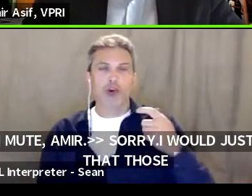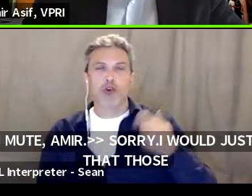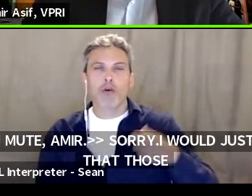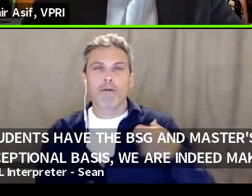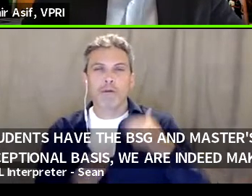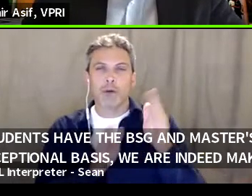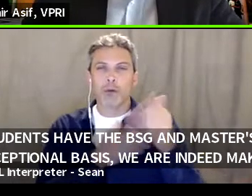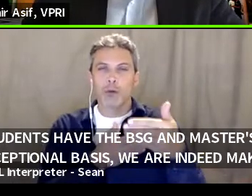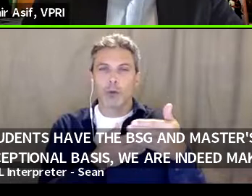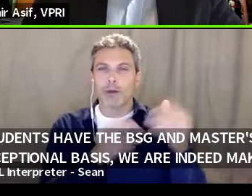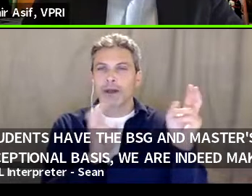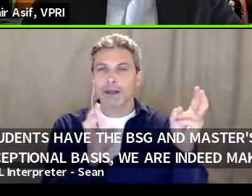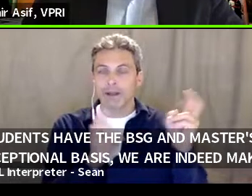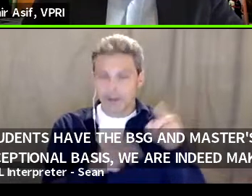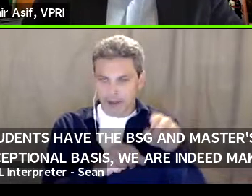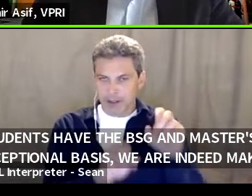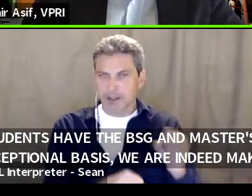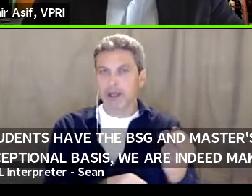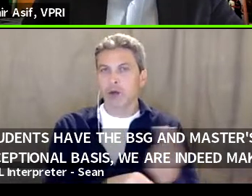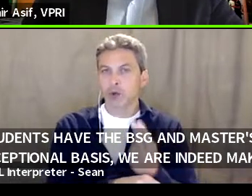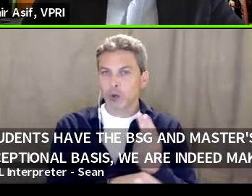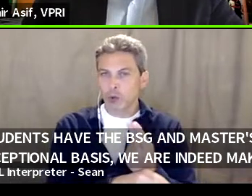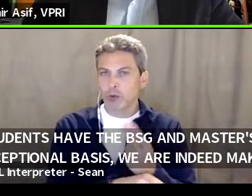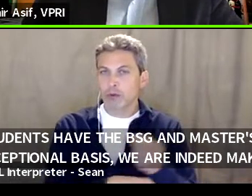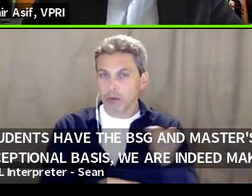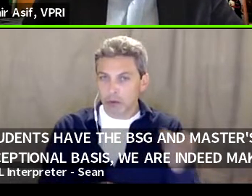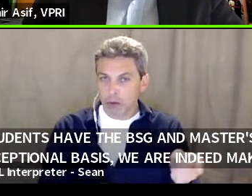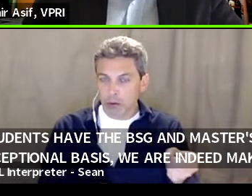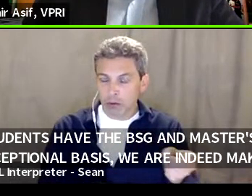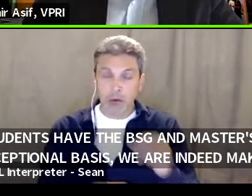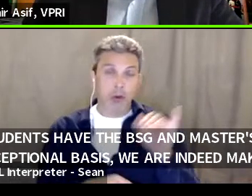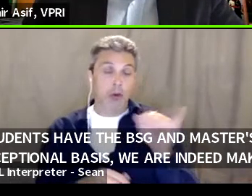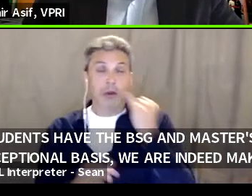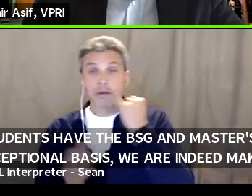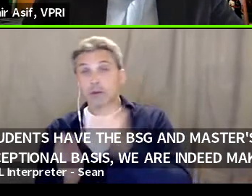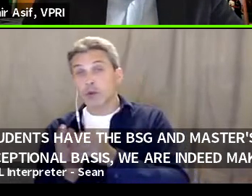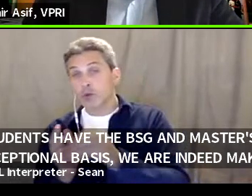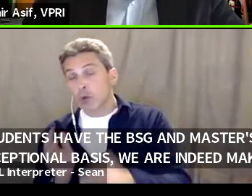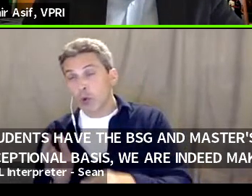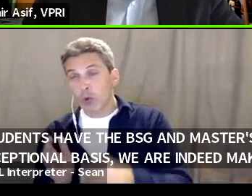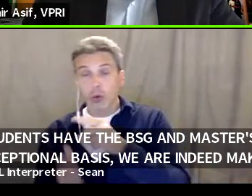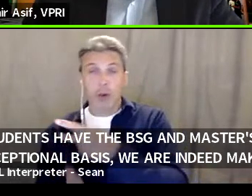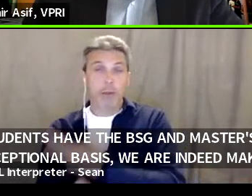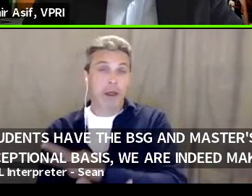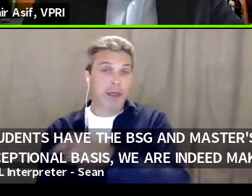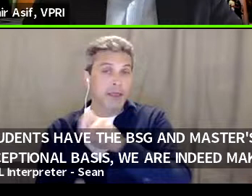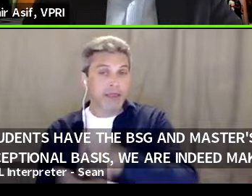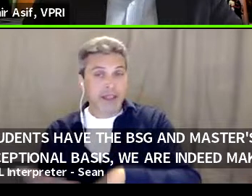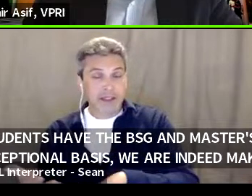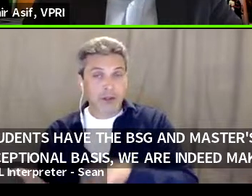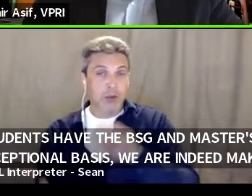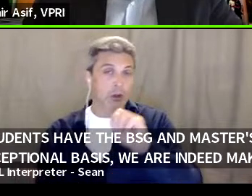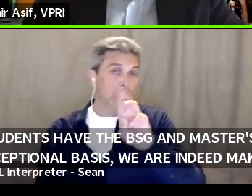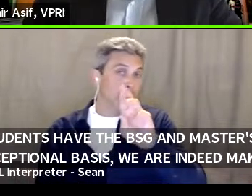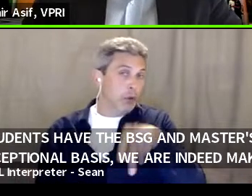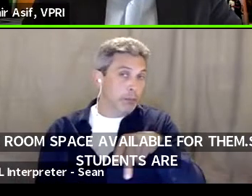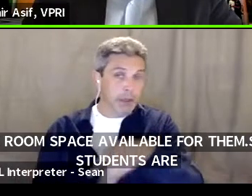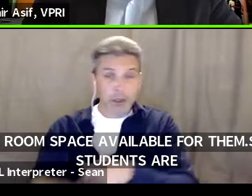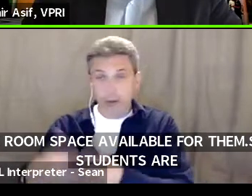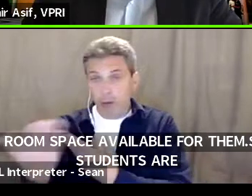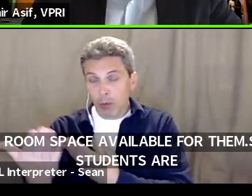them. Similarly, if students are doing their master's or thesis proposals or comprehensive exams, which are